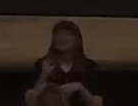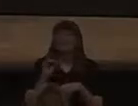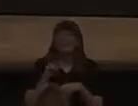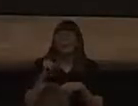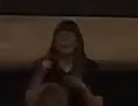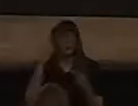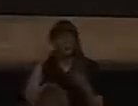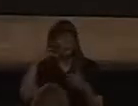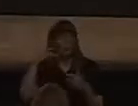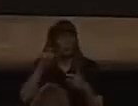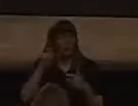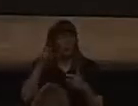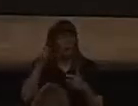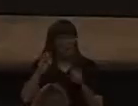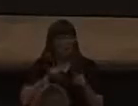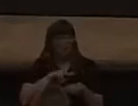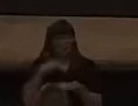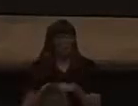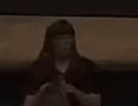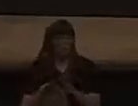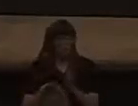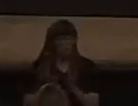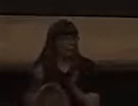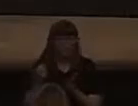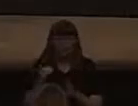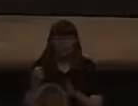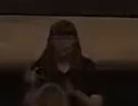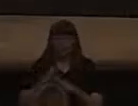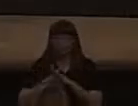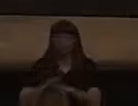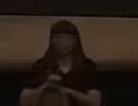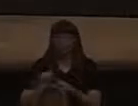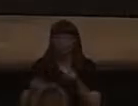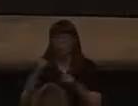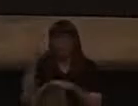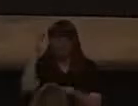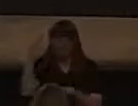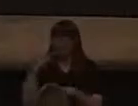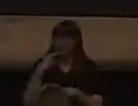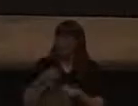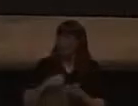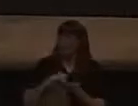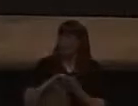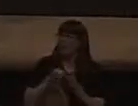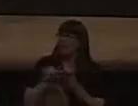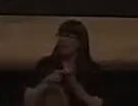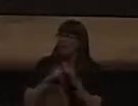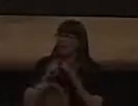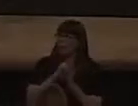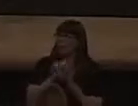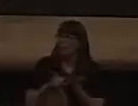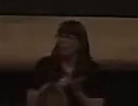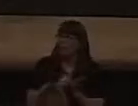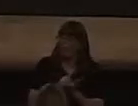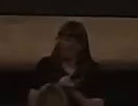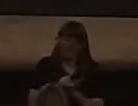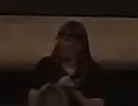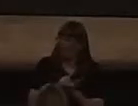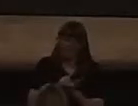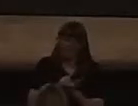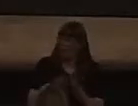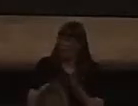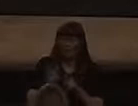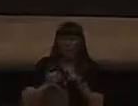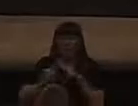botanical gardens, but the rest of the people said no, no, no. But one man told me it took him an hour to find